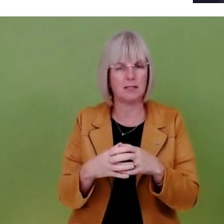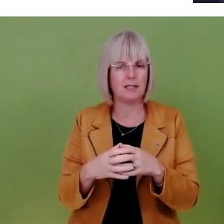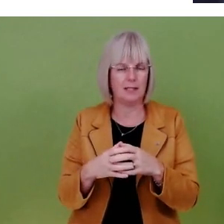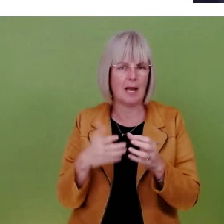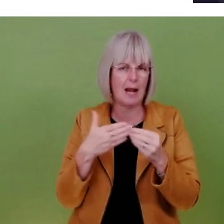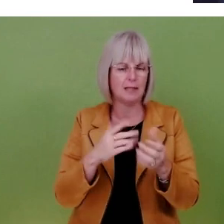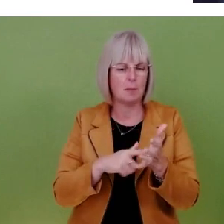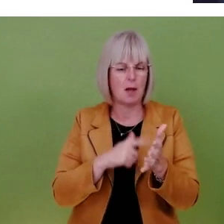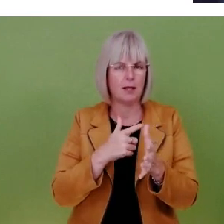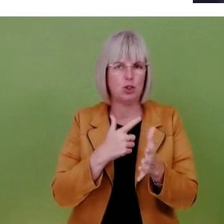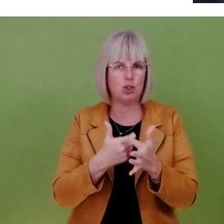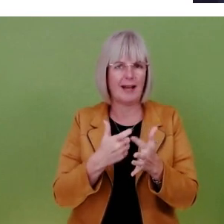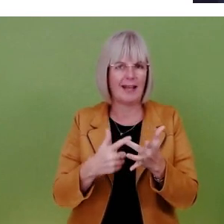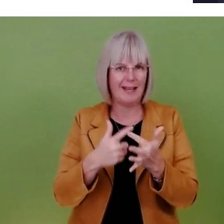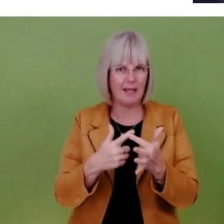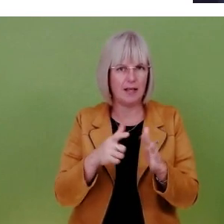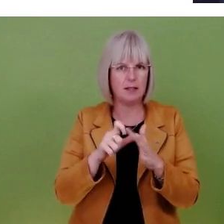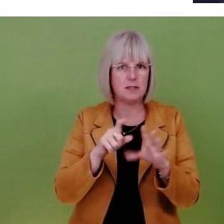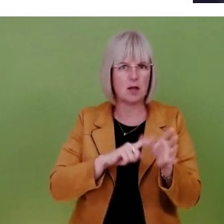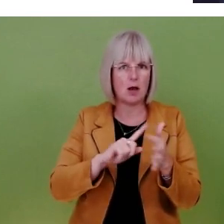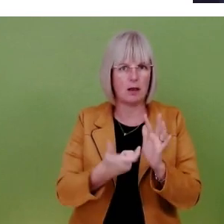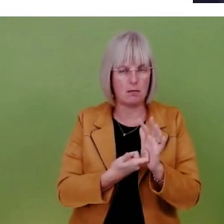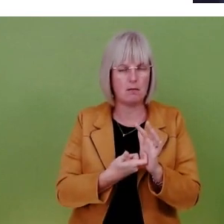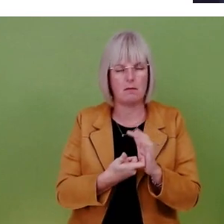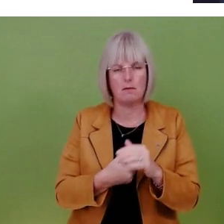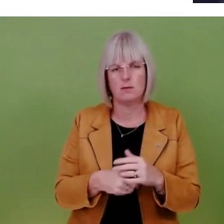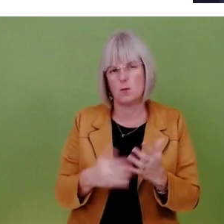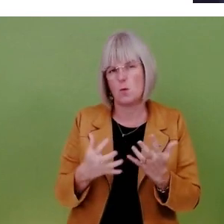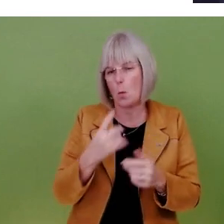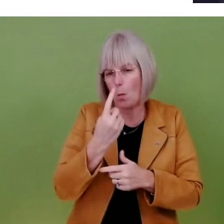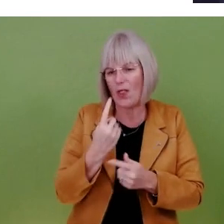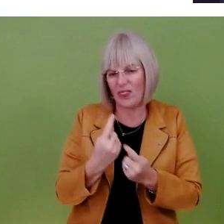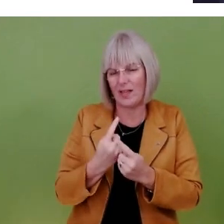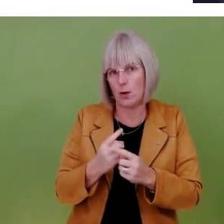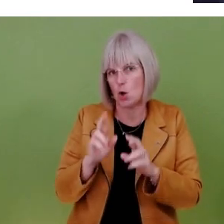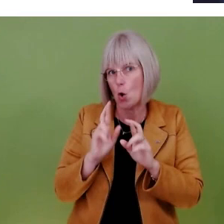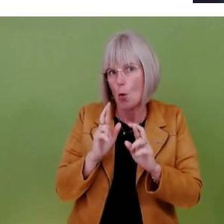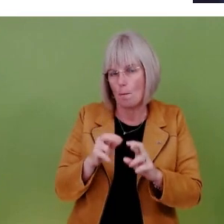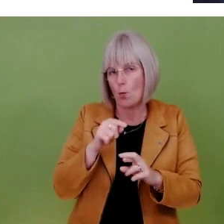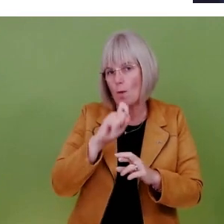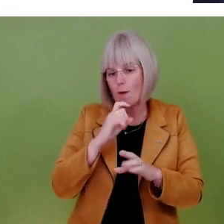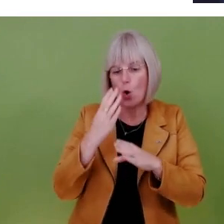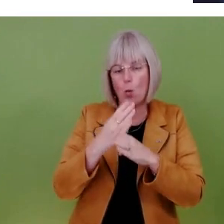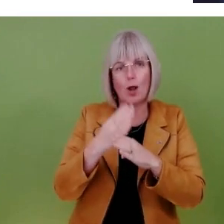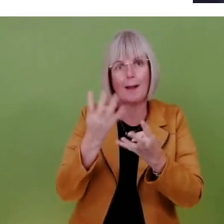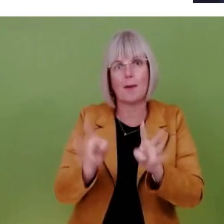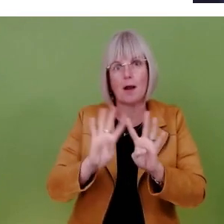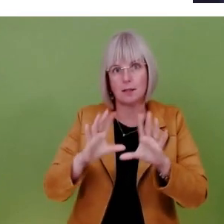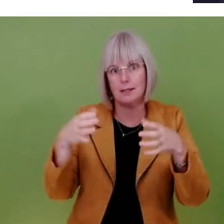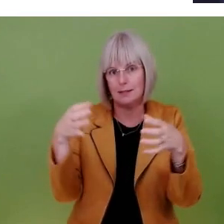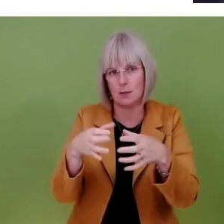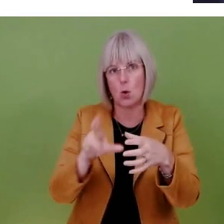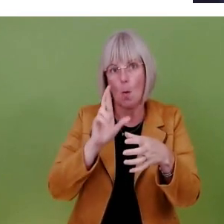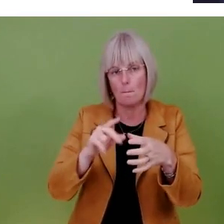one of the things that they are hoping to do, which feels really important in that working party, is provide a blueprint with